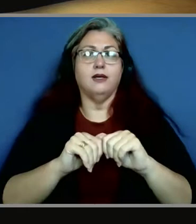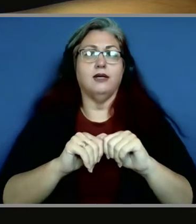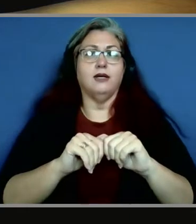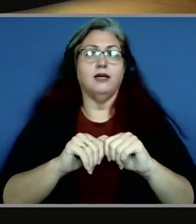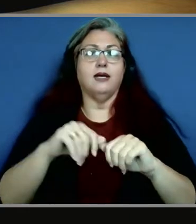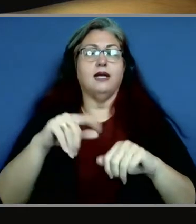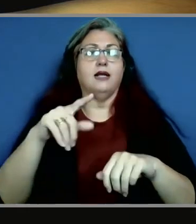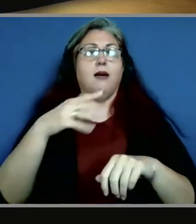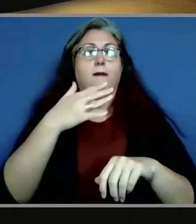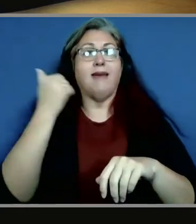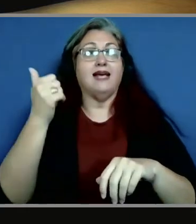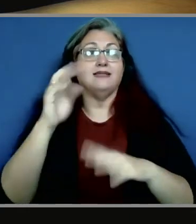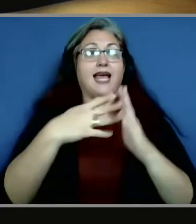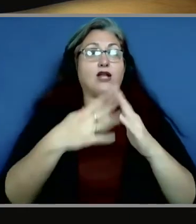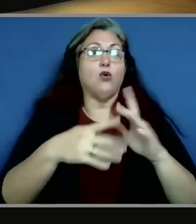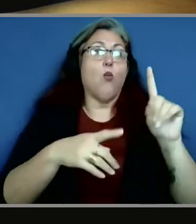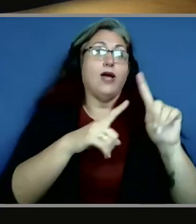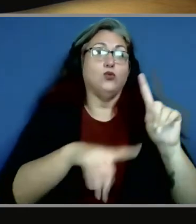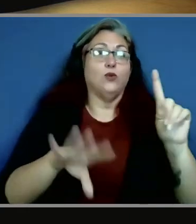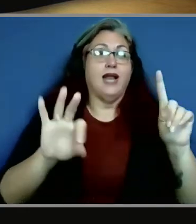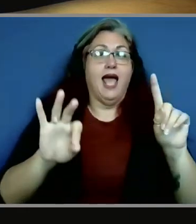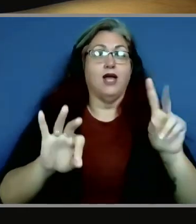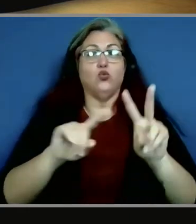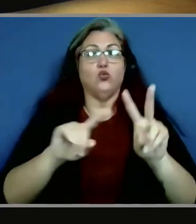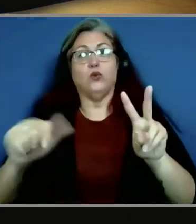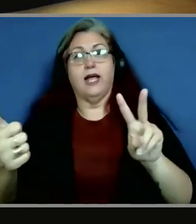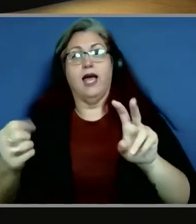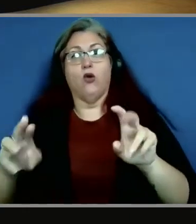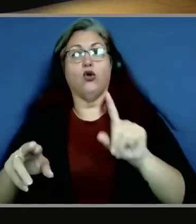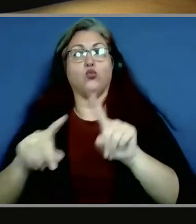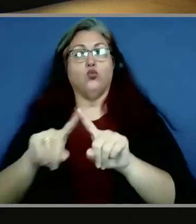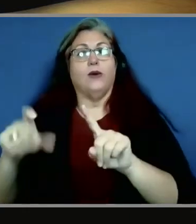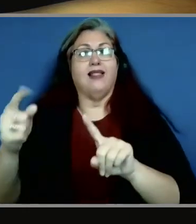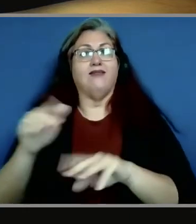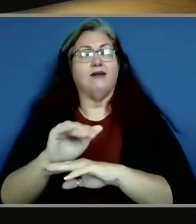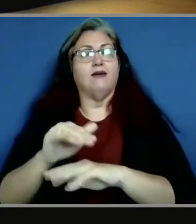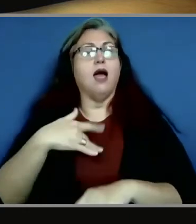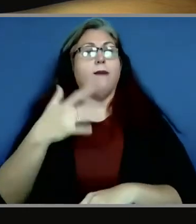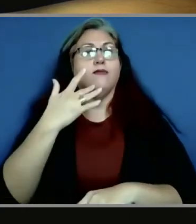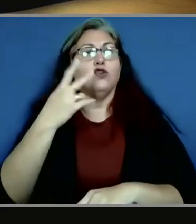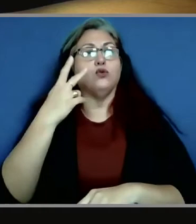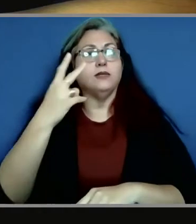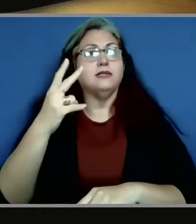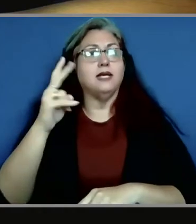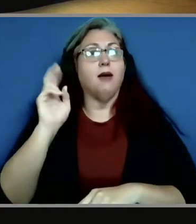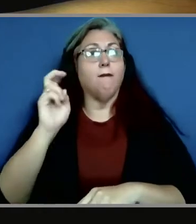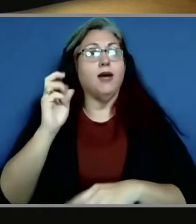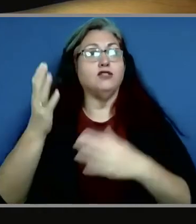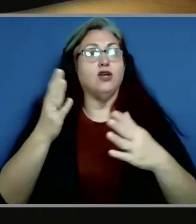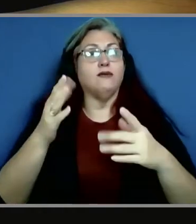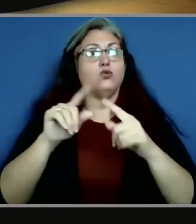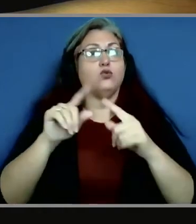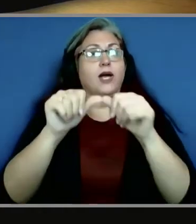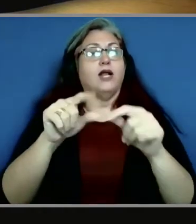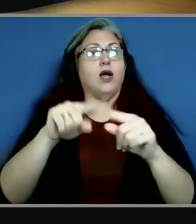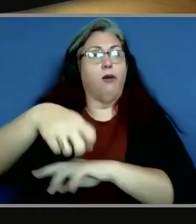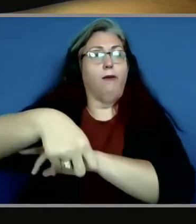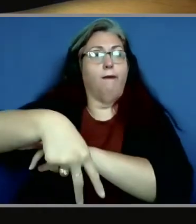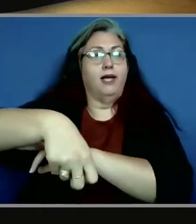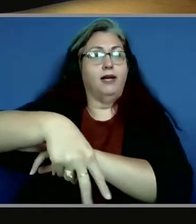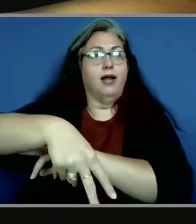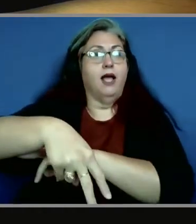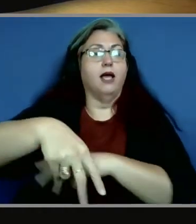to 9, 2 to 10, or 3 to 11 in the evening. I'd like to see the bus services to run till 12 o'clock in the morning.